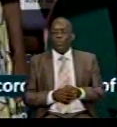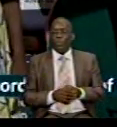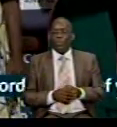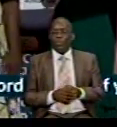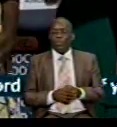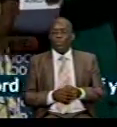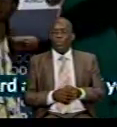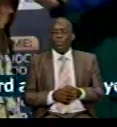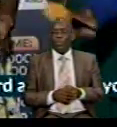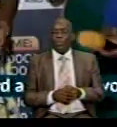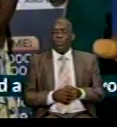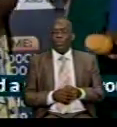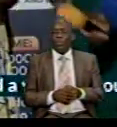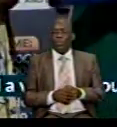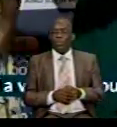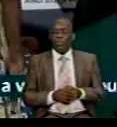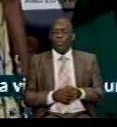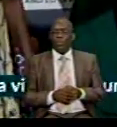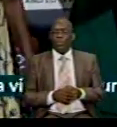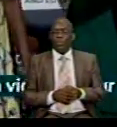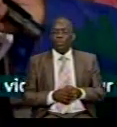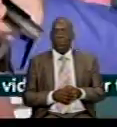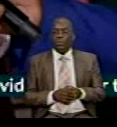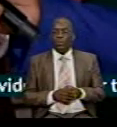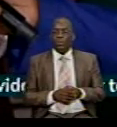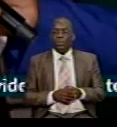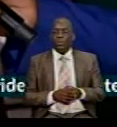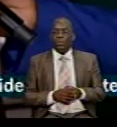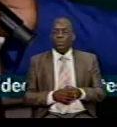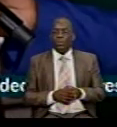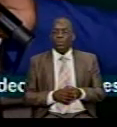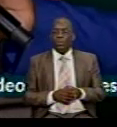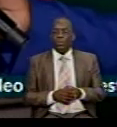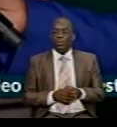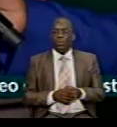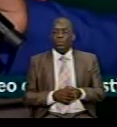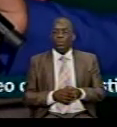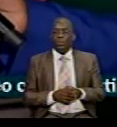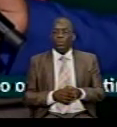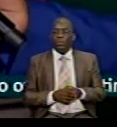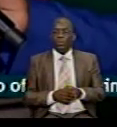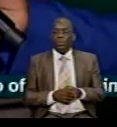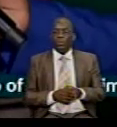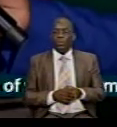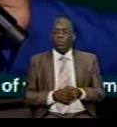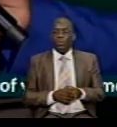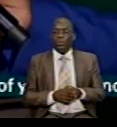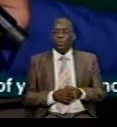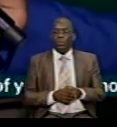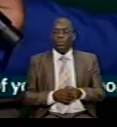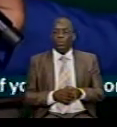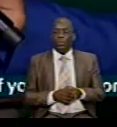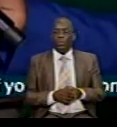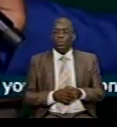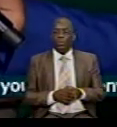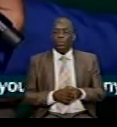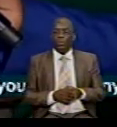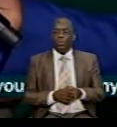way. Before then, 10 years, I'm ready to walk. From today, maybe I will walk. I think it's for